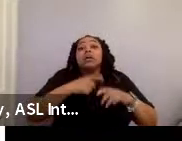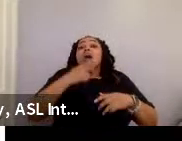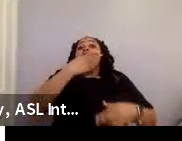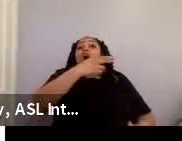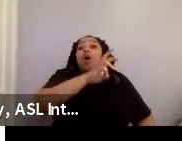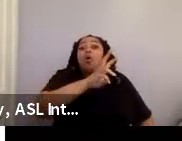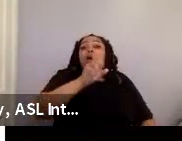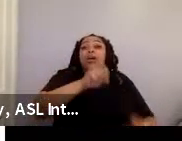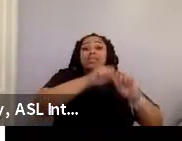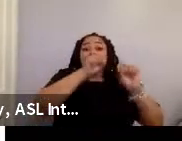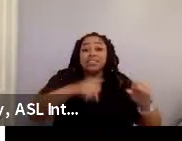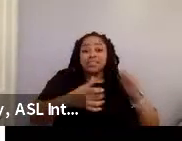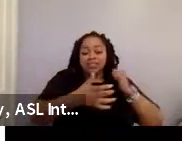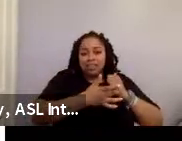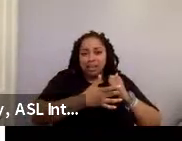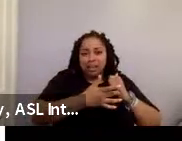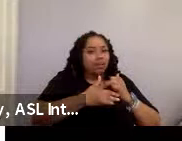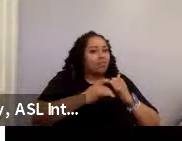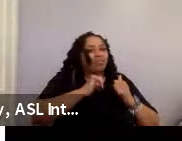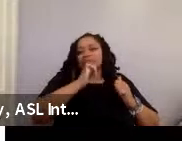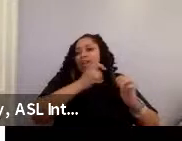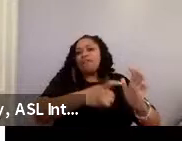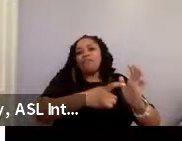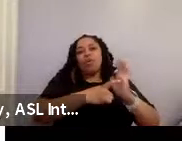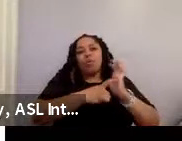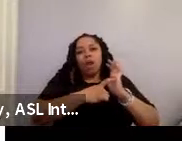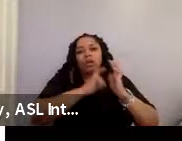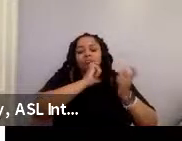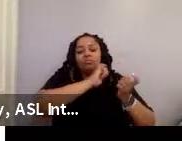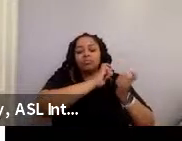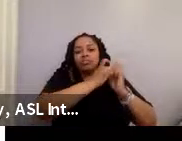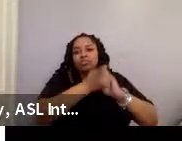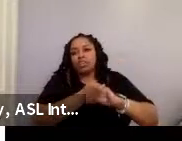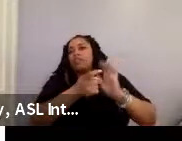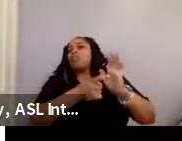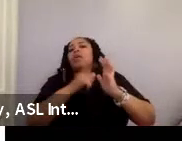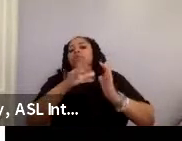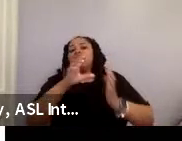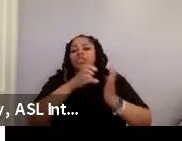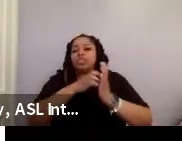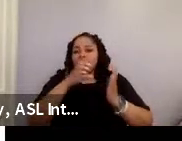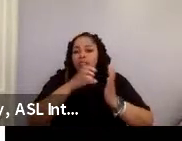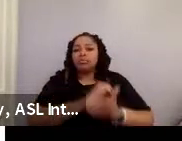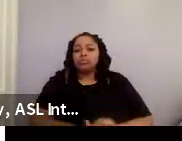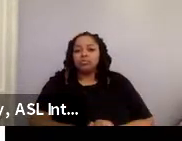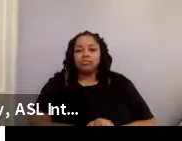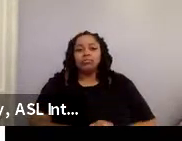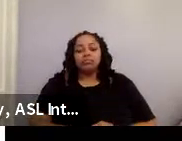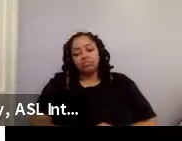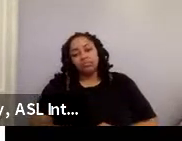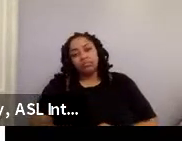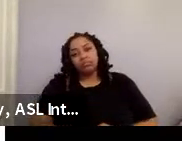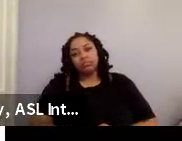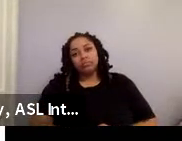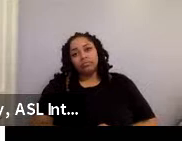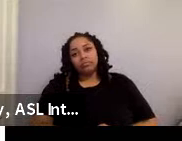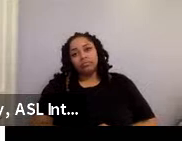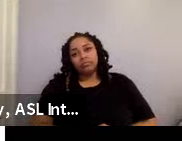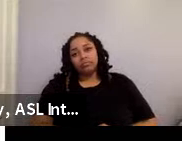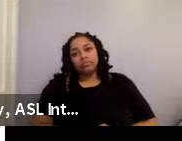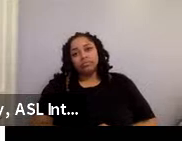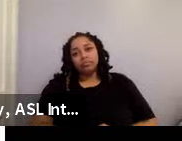assistive technology shall not be required to conform to the requirements of this chapter. Okay, continuing